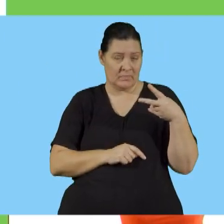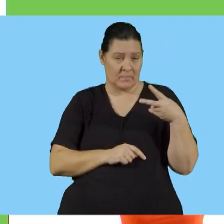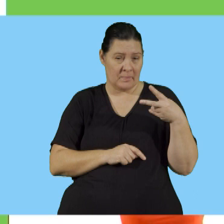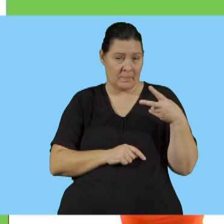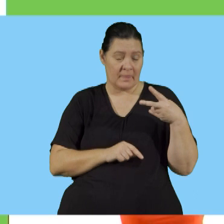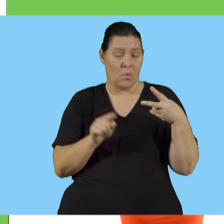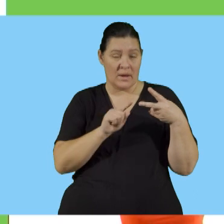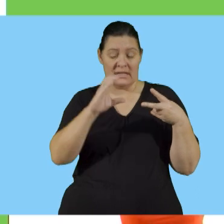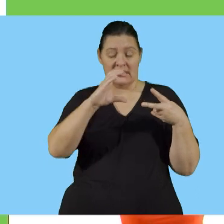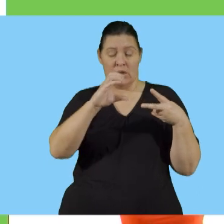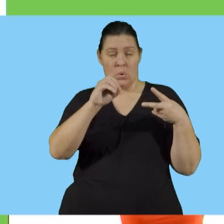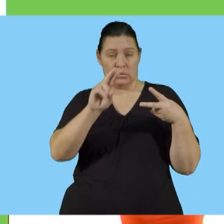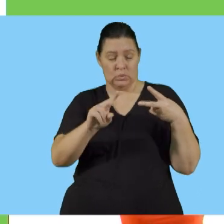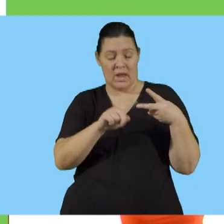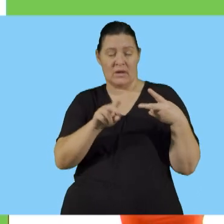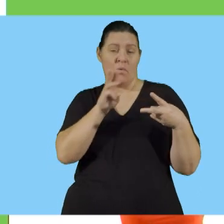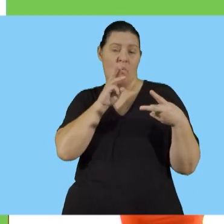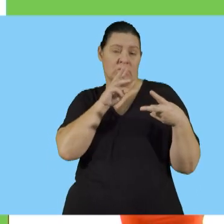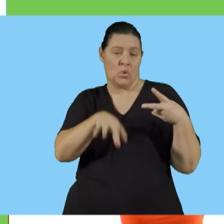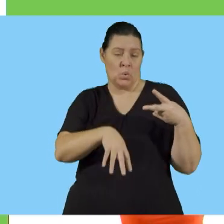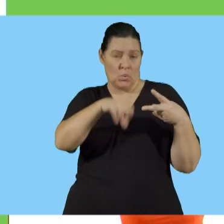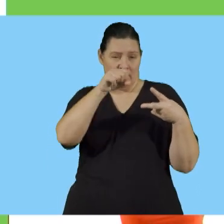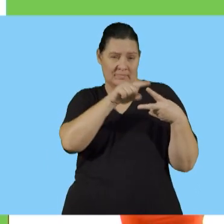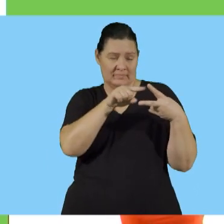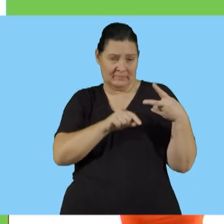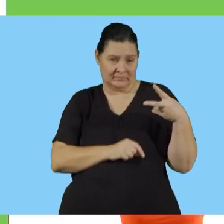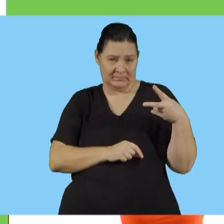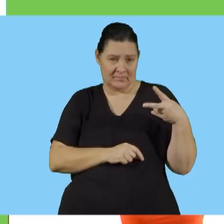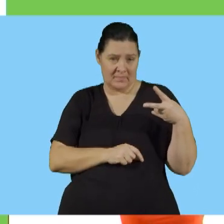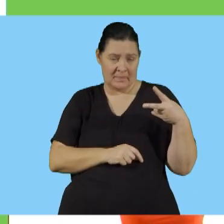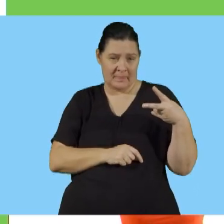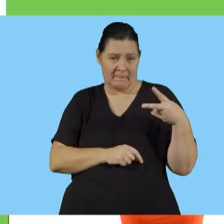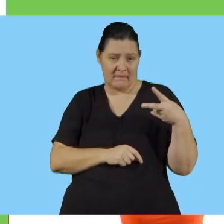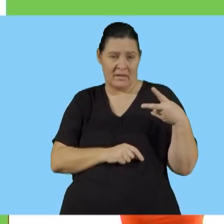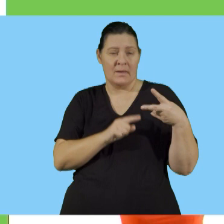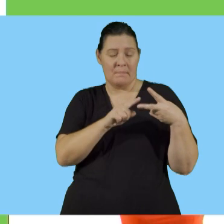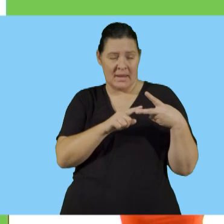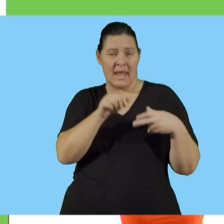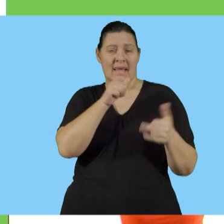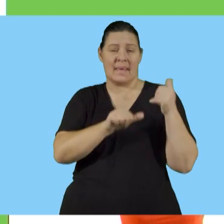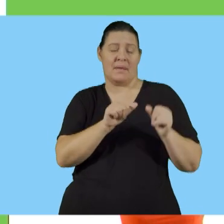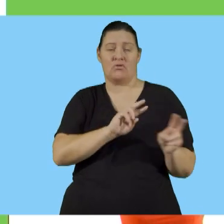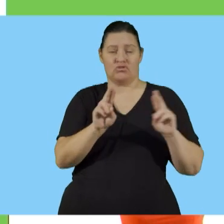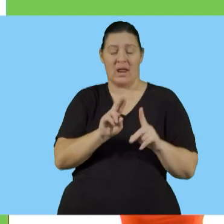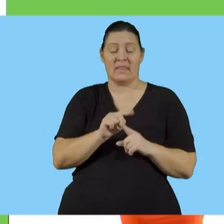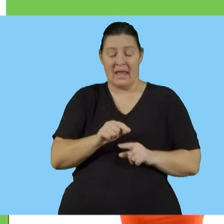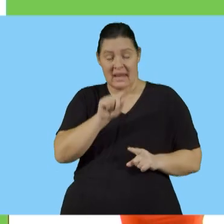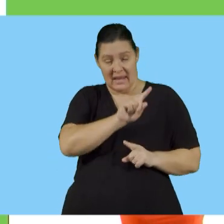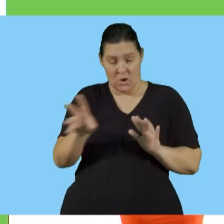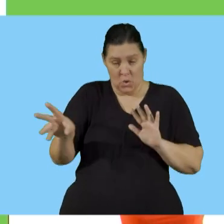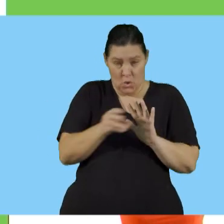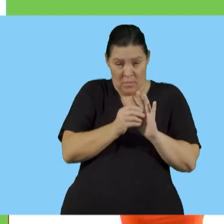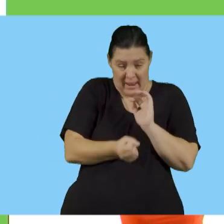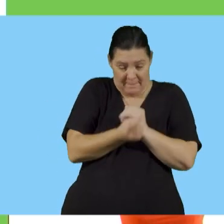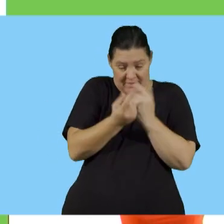Remember, it puts together the carbon dioxide and the water. So these are the two things that undergo a chemical reaction.